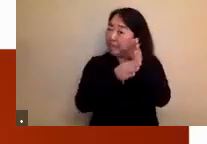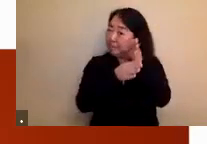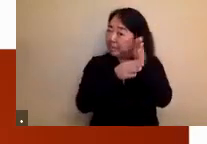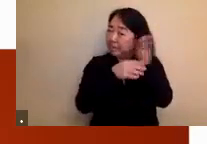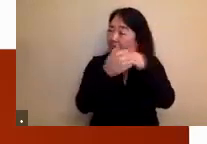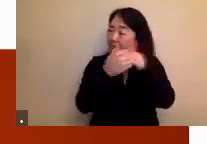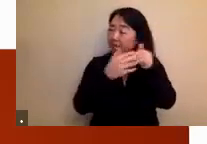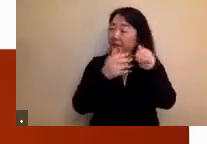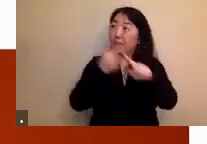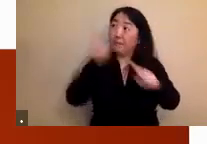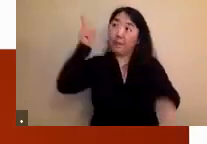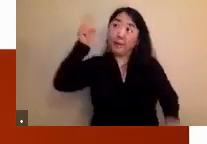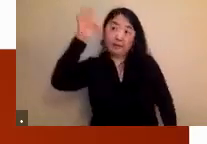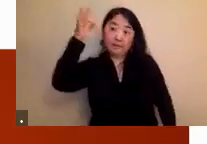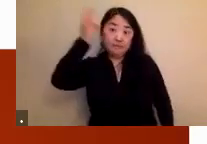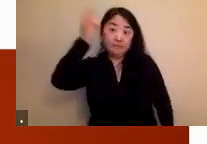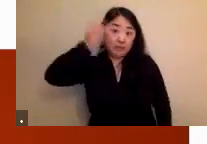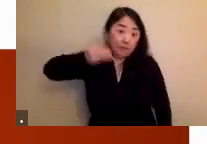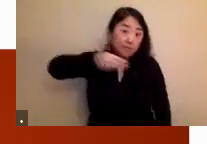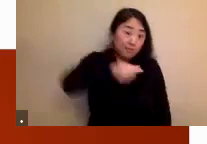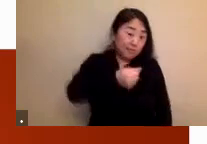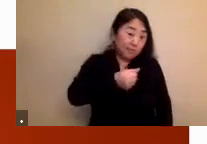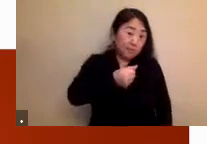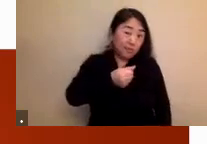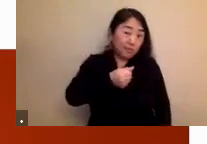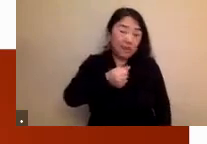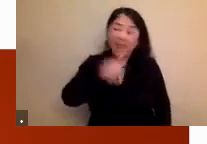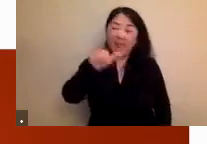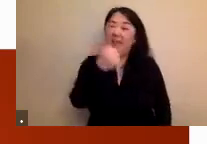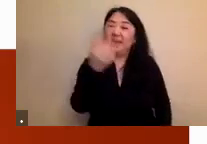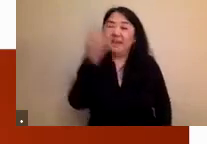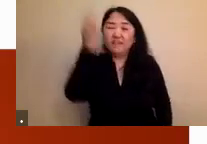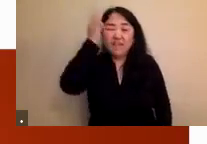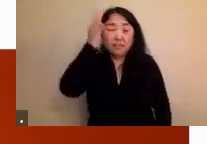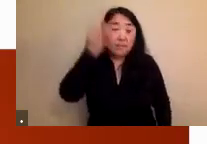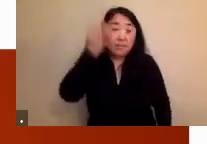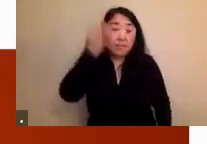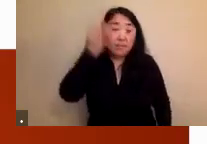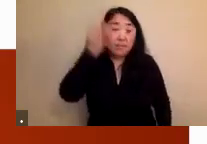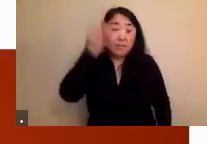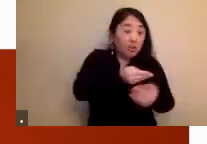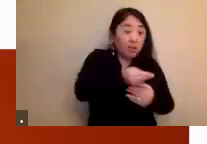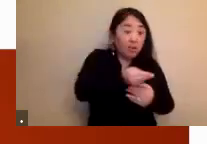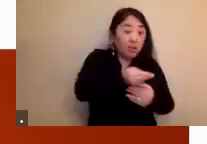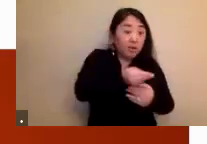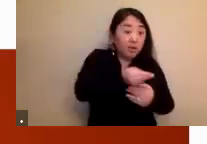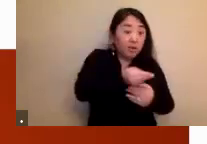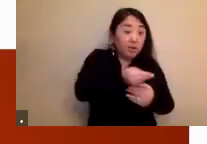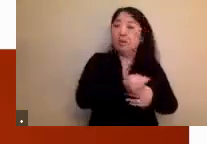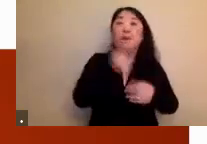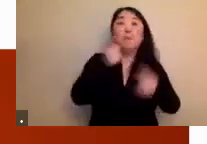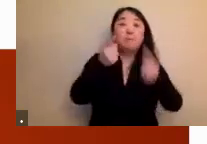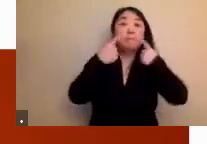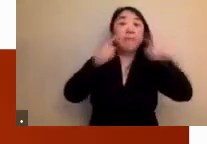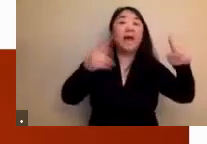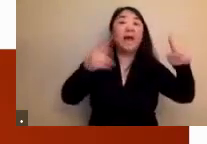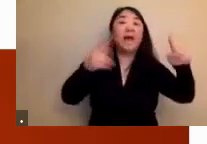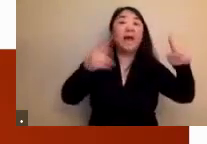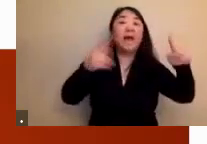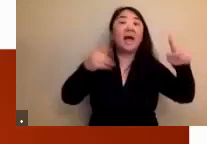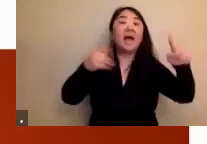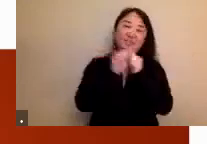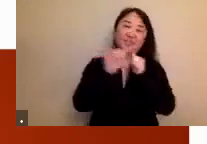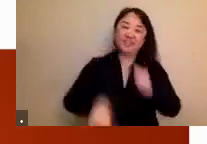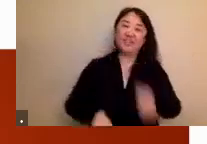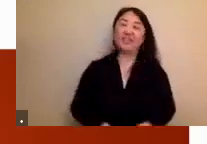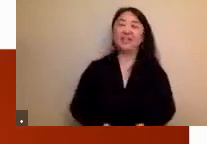federal practice or any federal financing, you have access to it. So oftentimes we